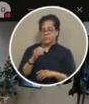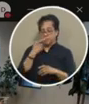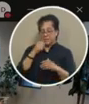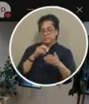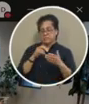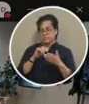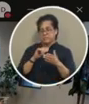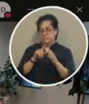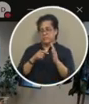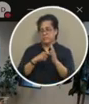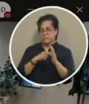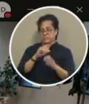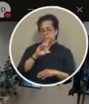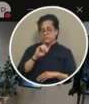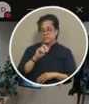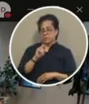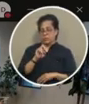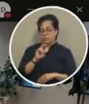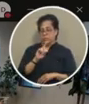of COVID-19.